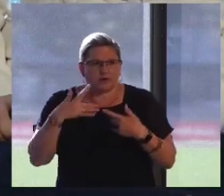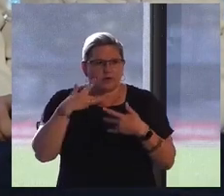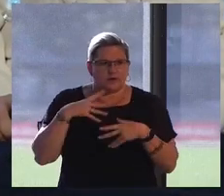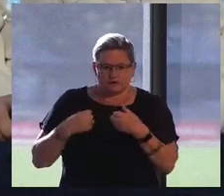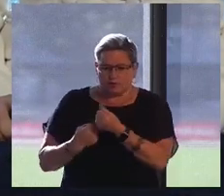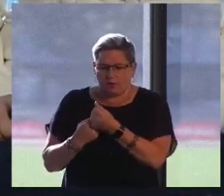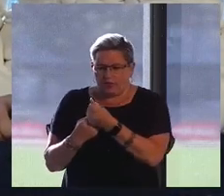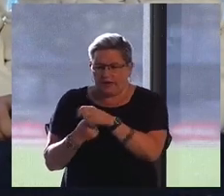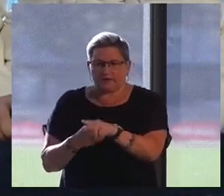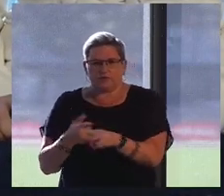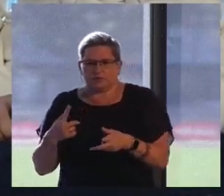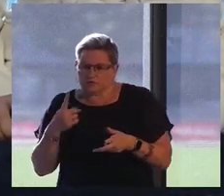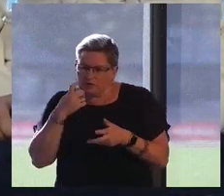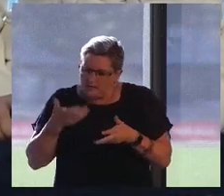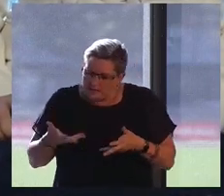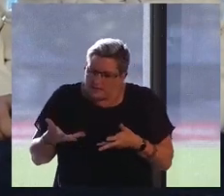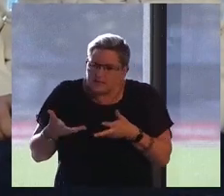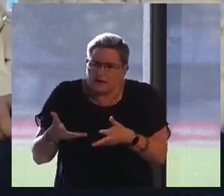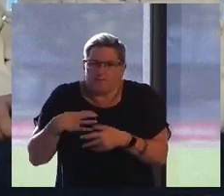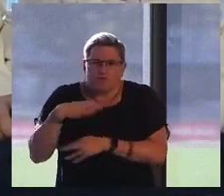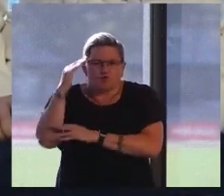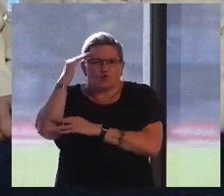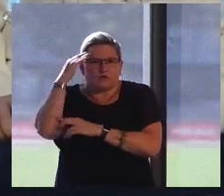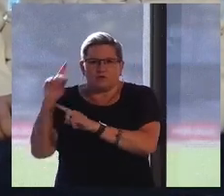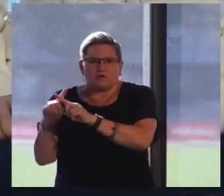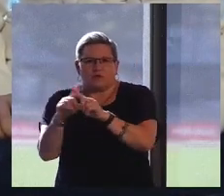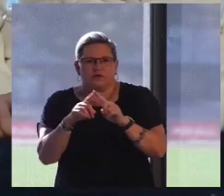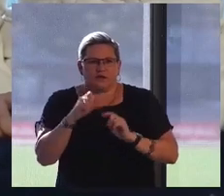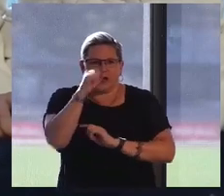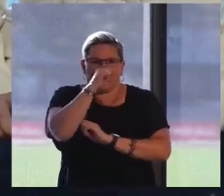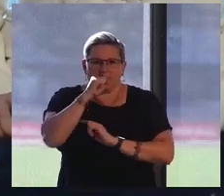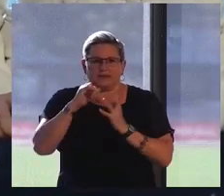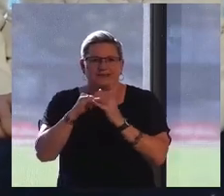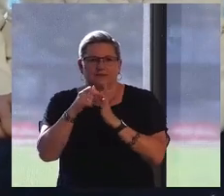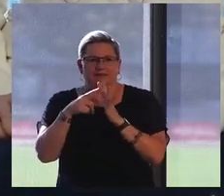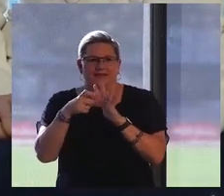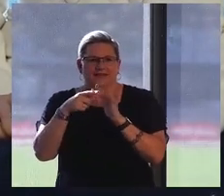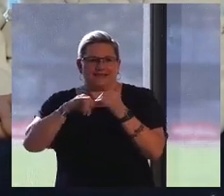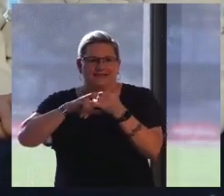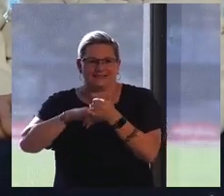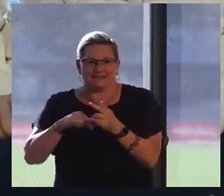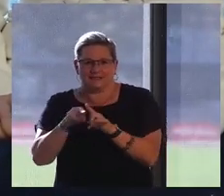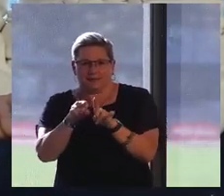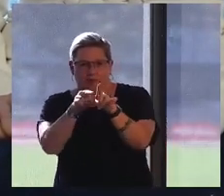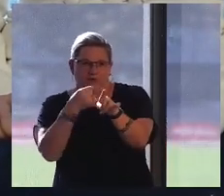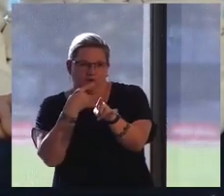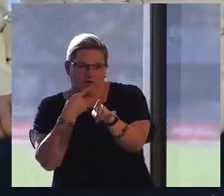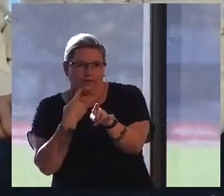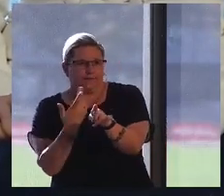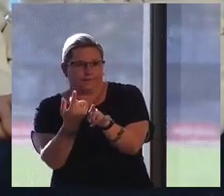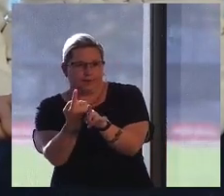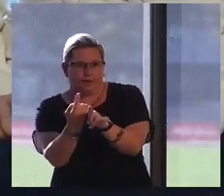species that are being impacted by the very situation that you've just drawn to our attention. But I'm sure we all